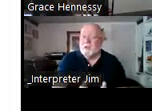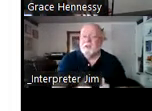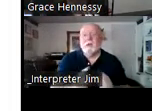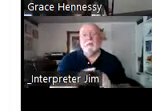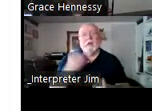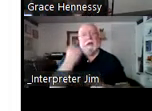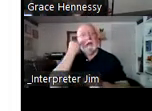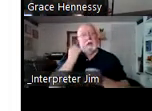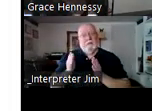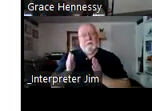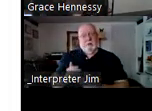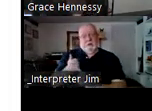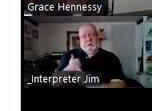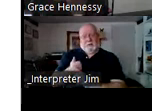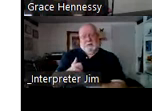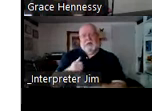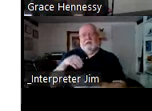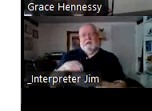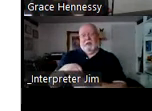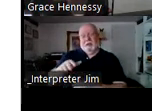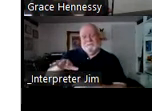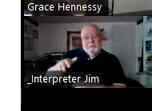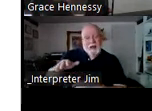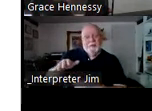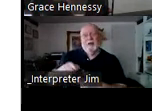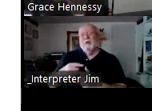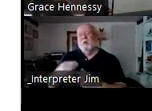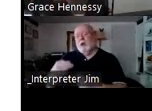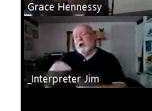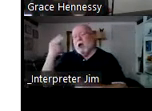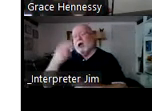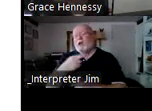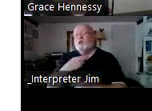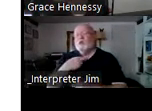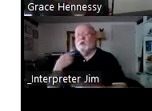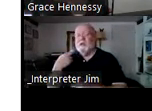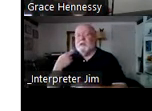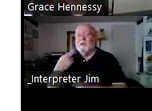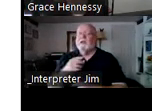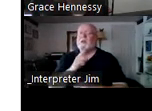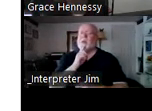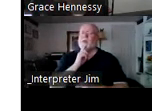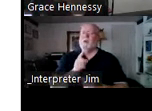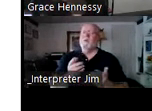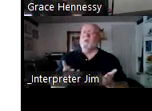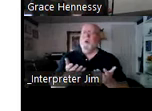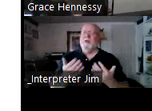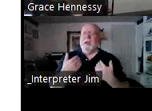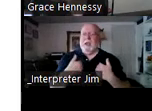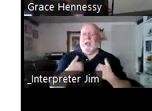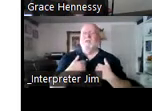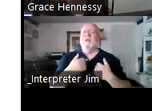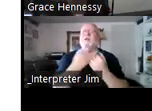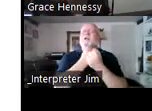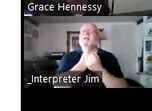and if they're in an emergency room setting or anyone else, we really want them to have a suicide safety plan